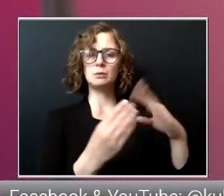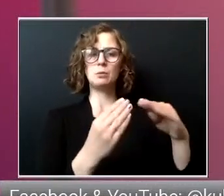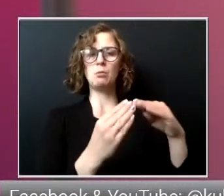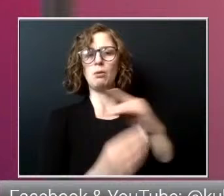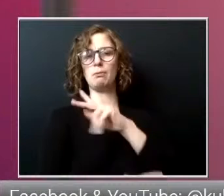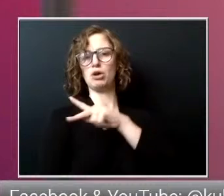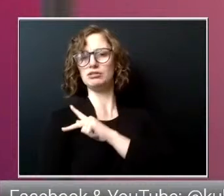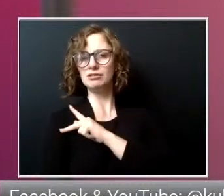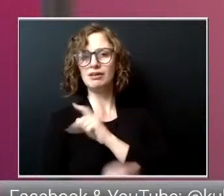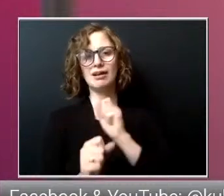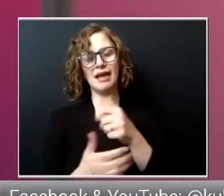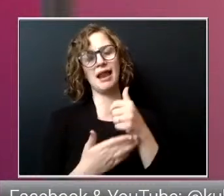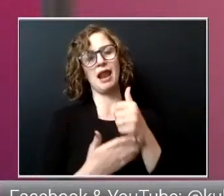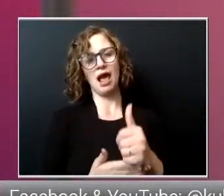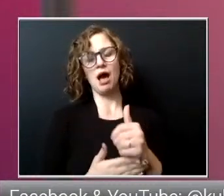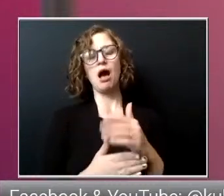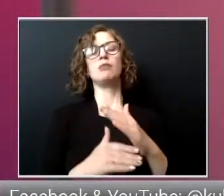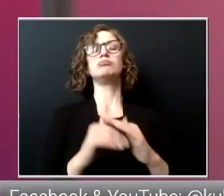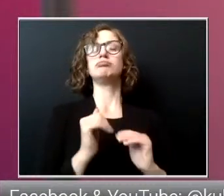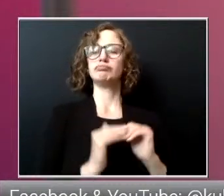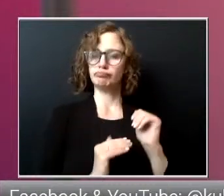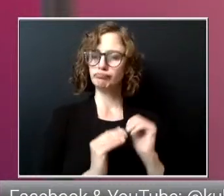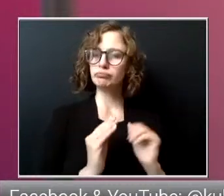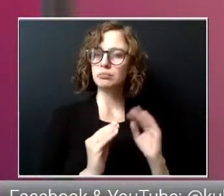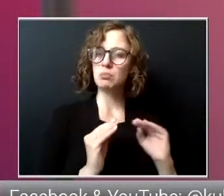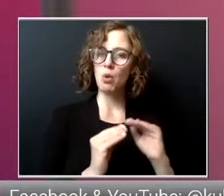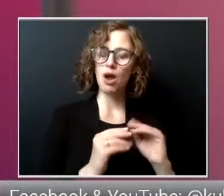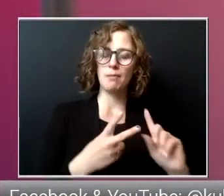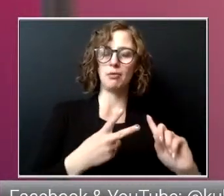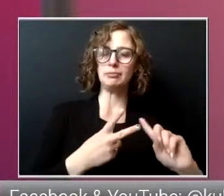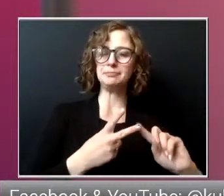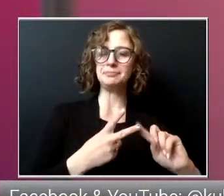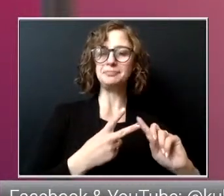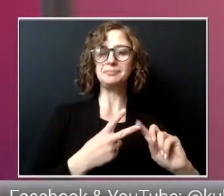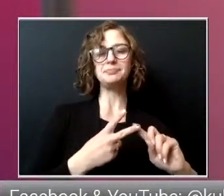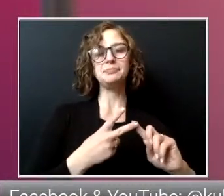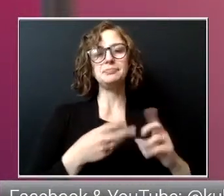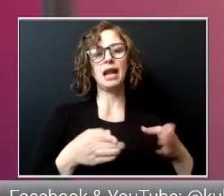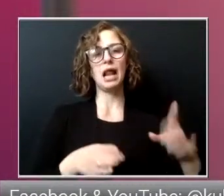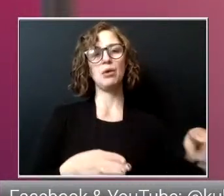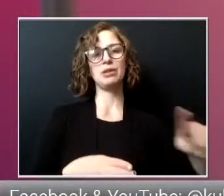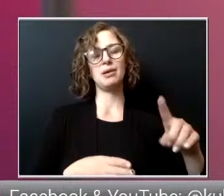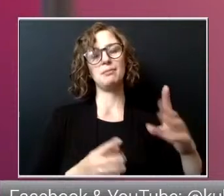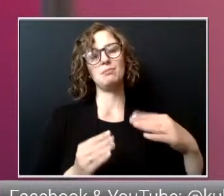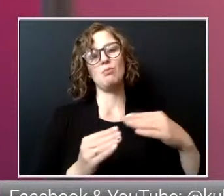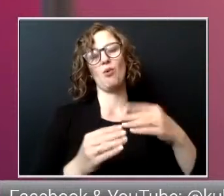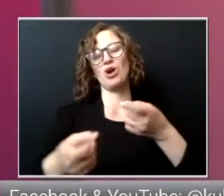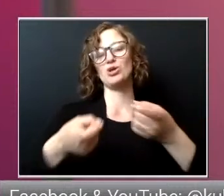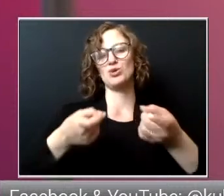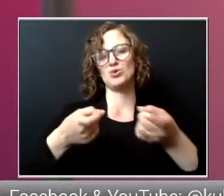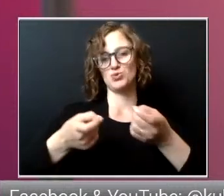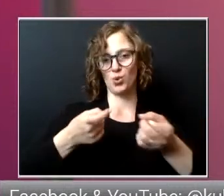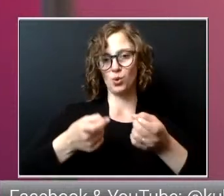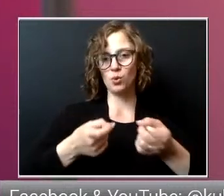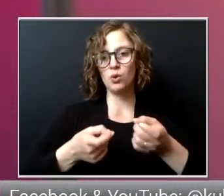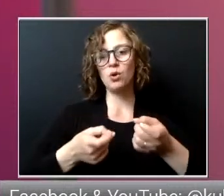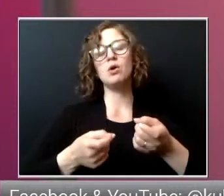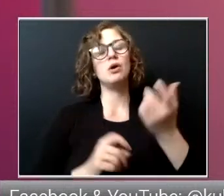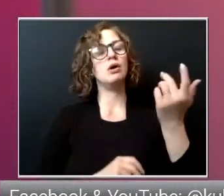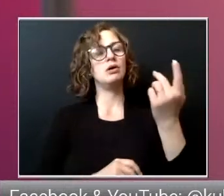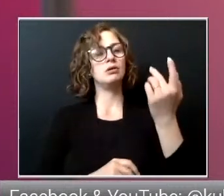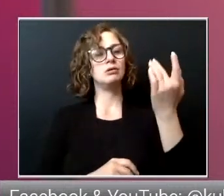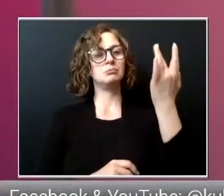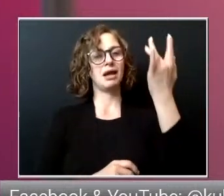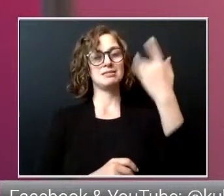their comfort. But then also allowing them to be more in control, because I think anxiety stems